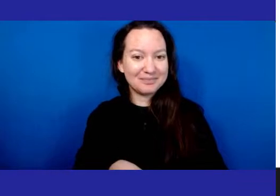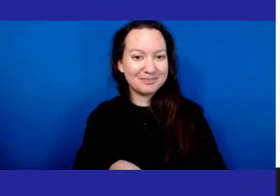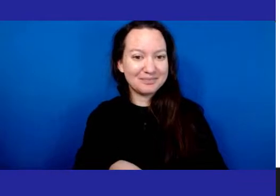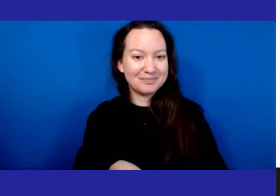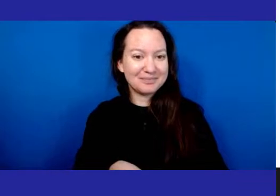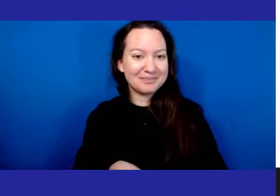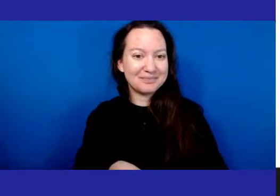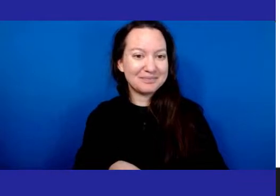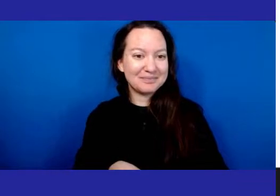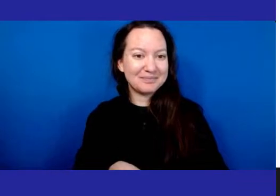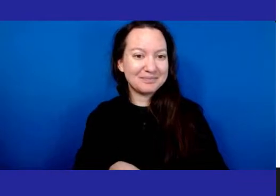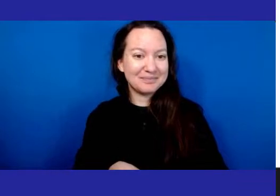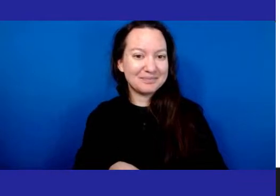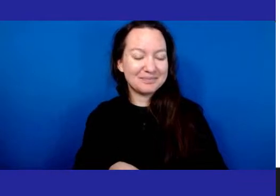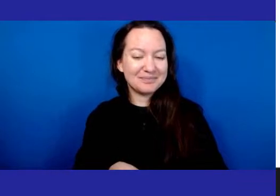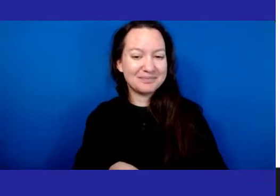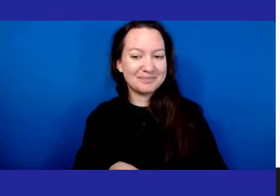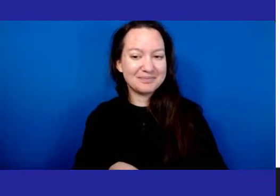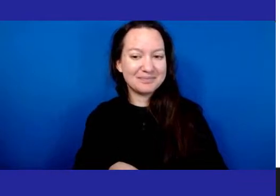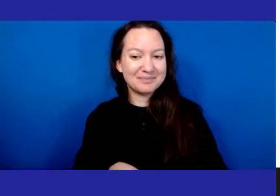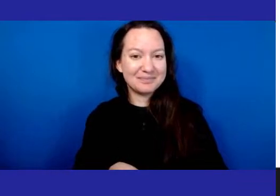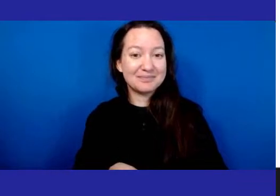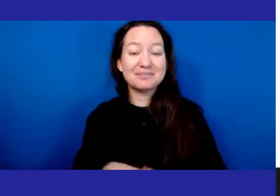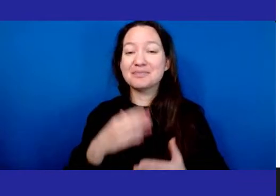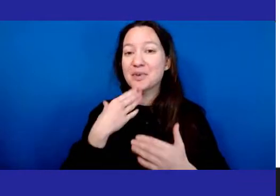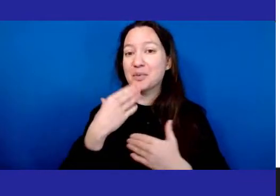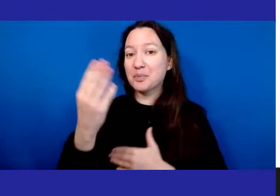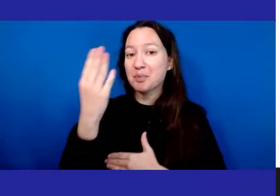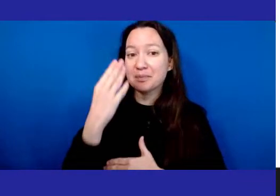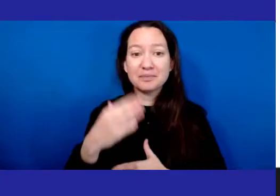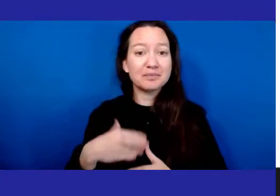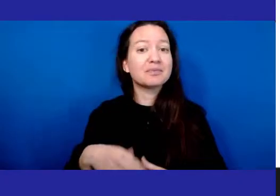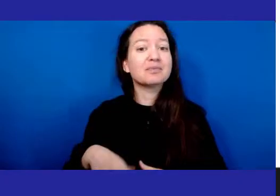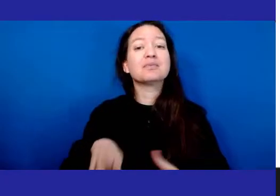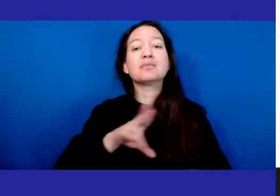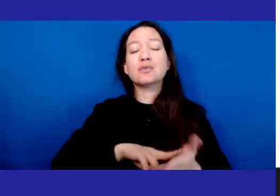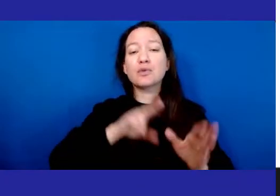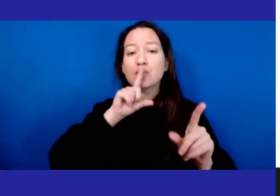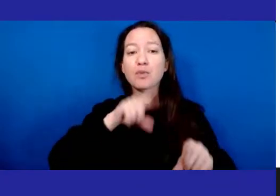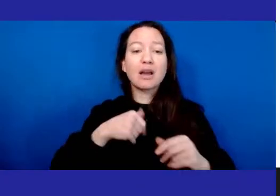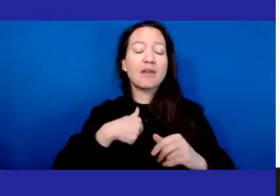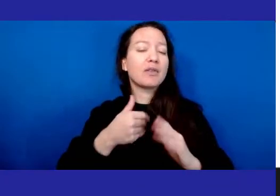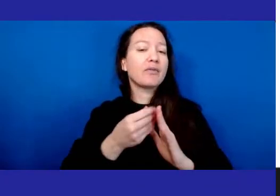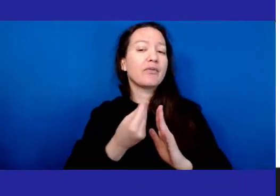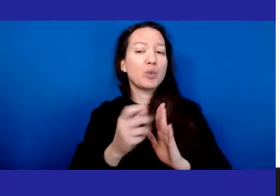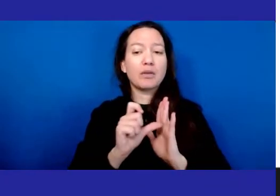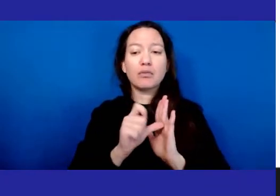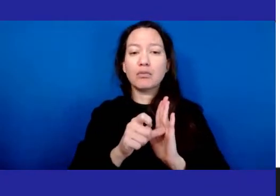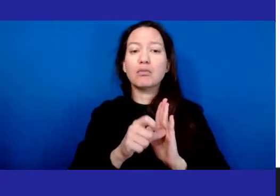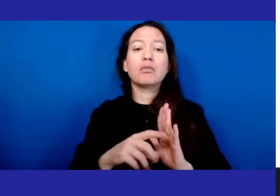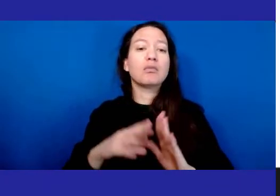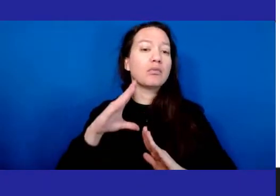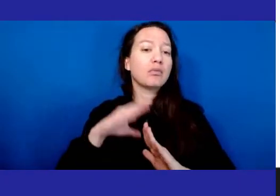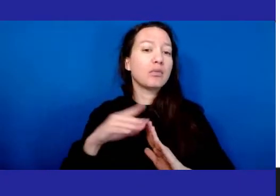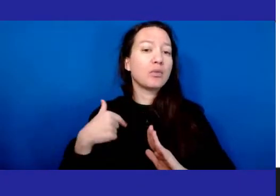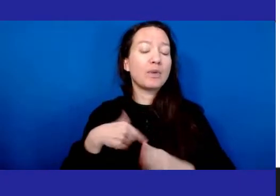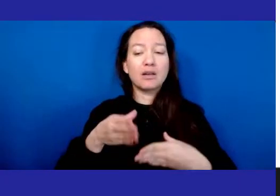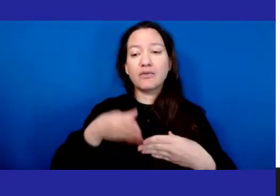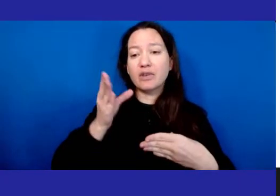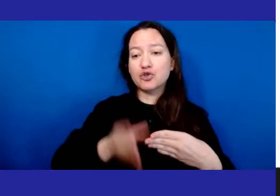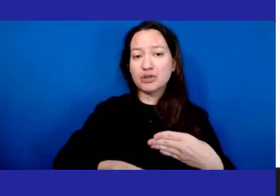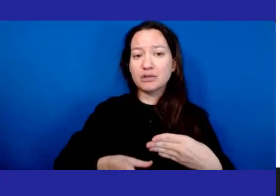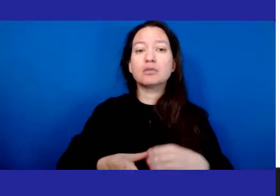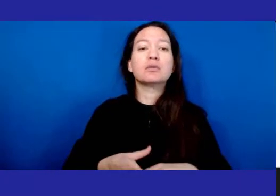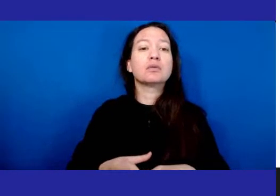good. I'm like, Right, good morning. So for the nursing report, we have a few highlights. First and foremost, we've completed the